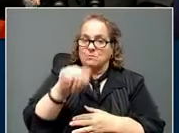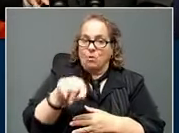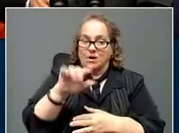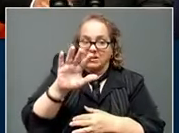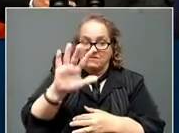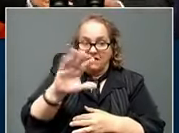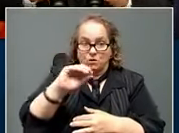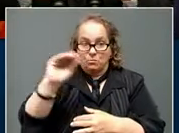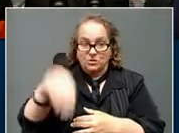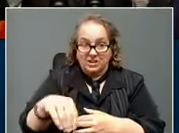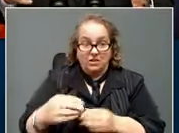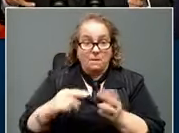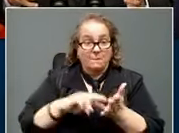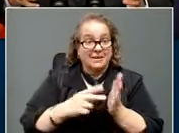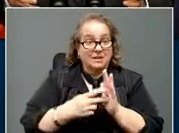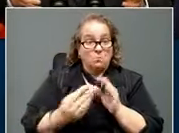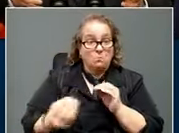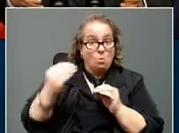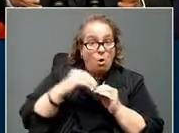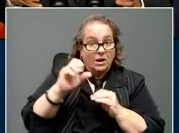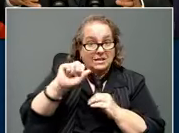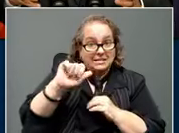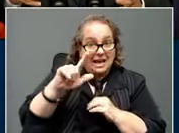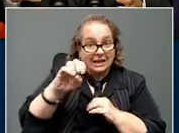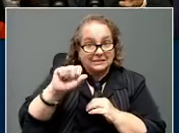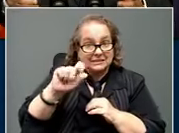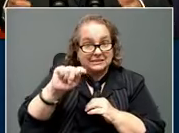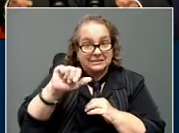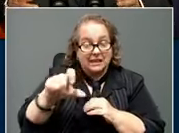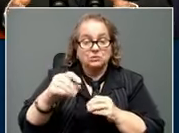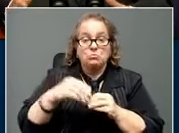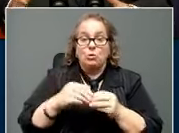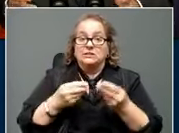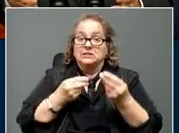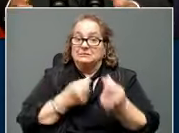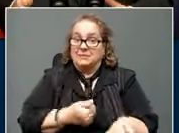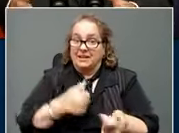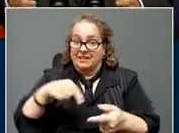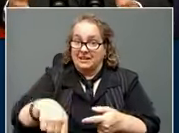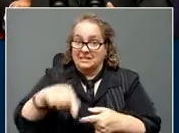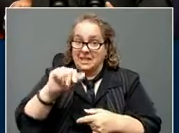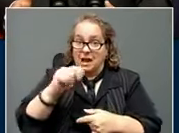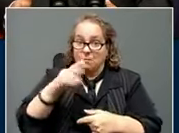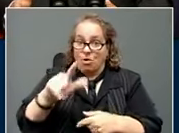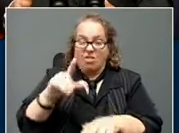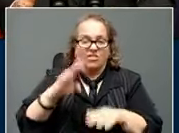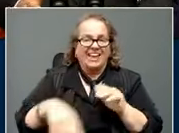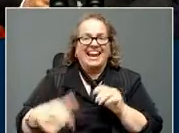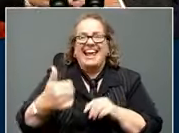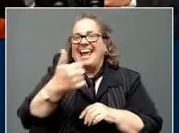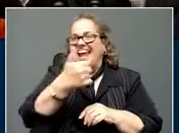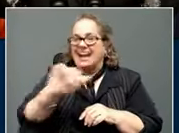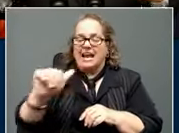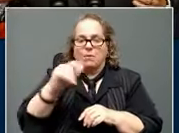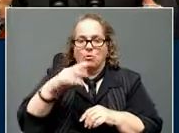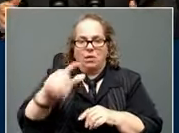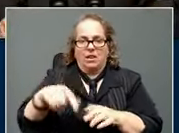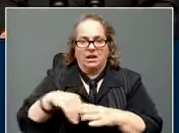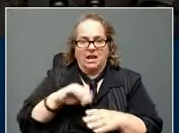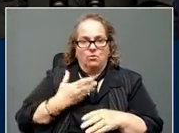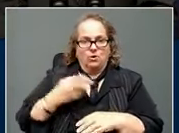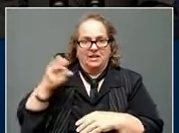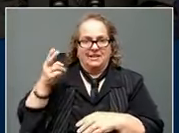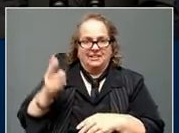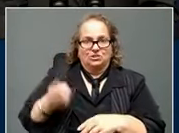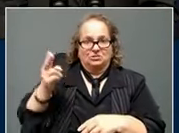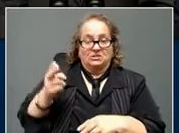more sales tax, meaning more spending, this April than any April in our history. So whatever people want to say about the